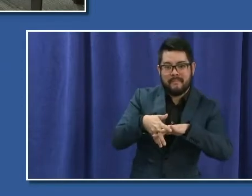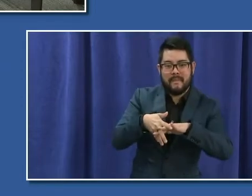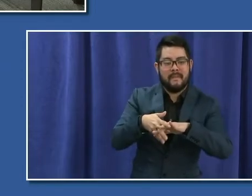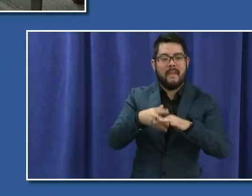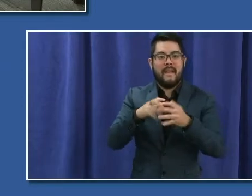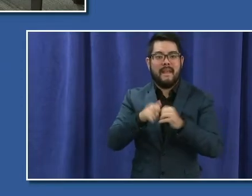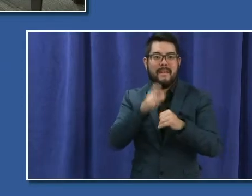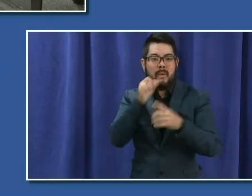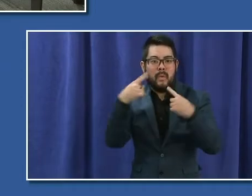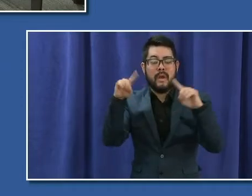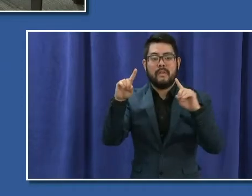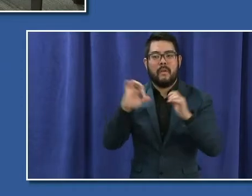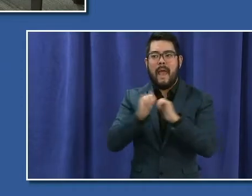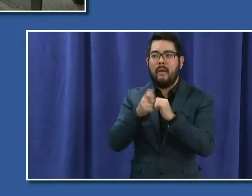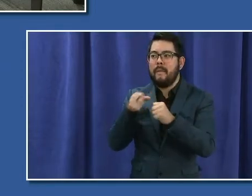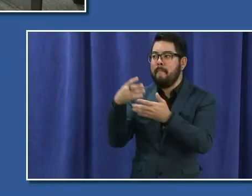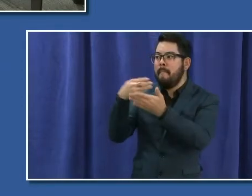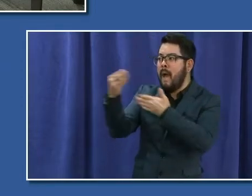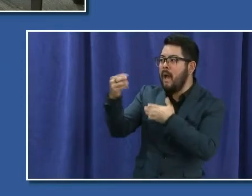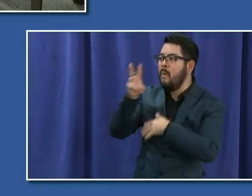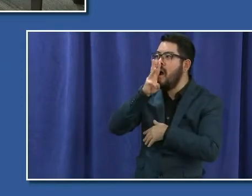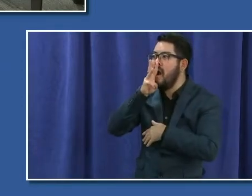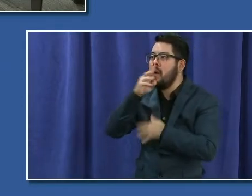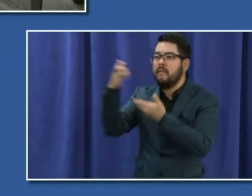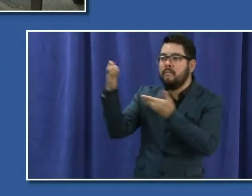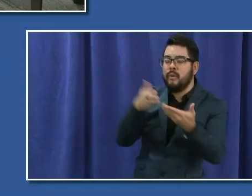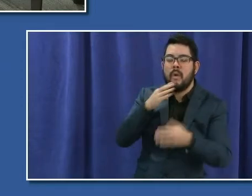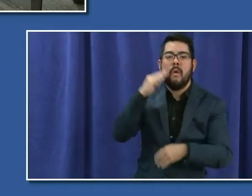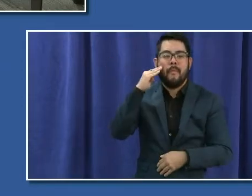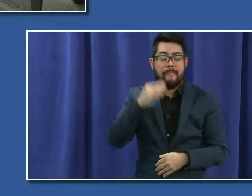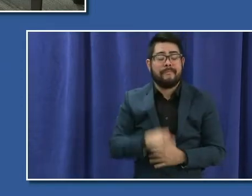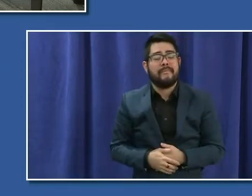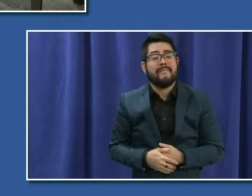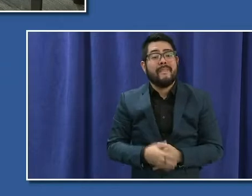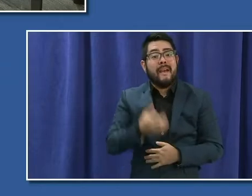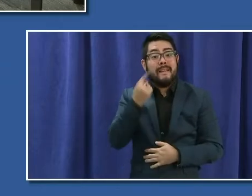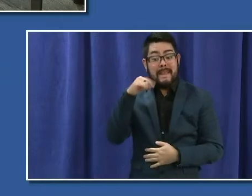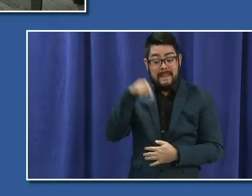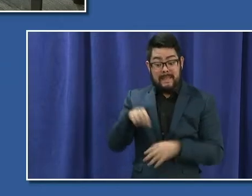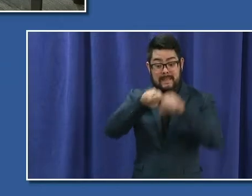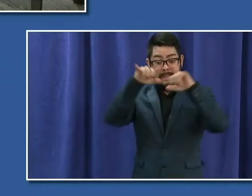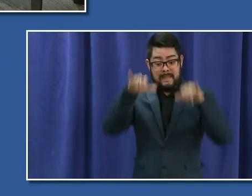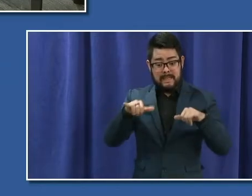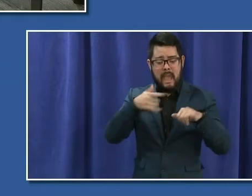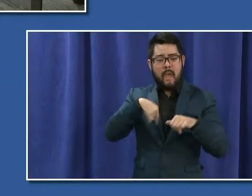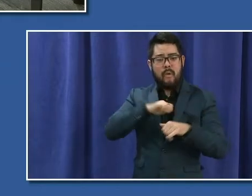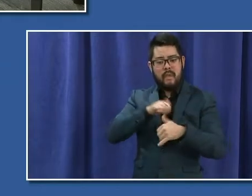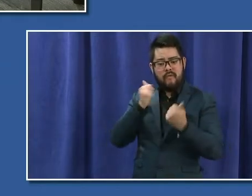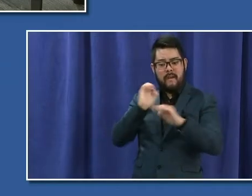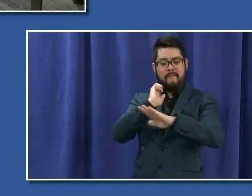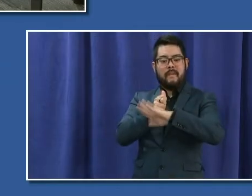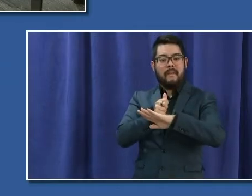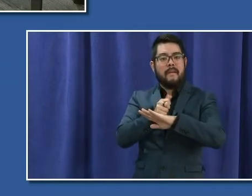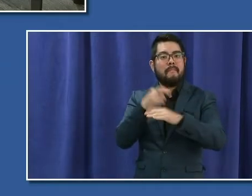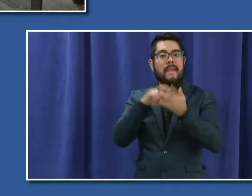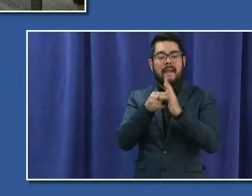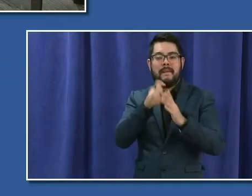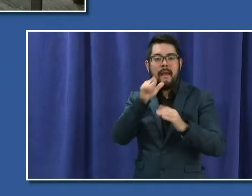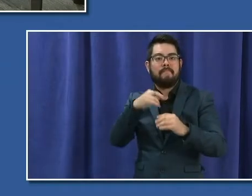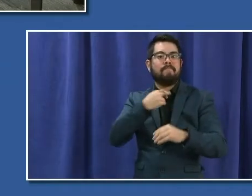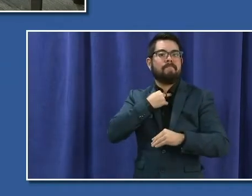from. And they're looking at Chicago for that. And the system is actually set up so that we can expand it, right?